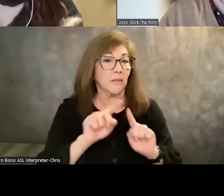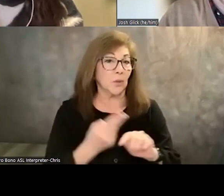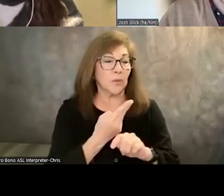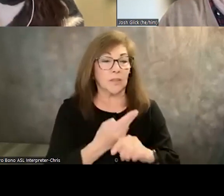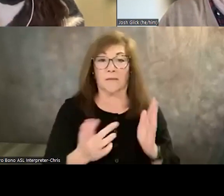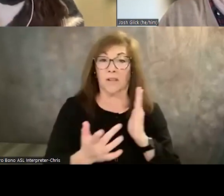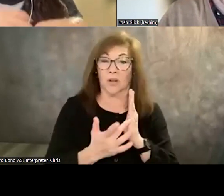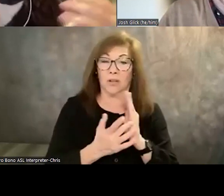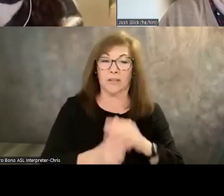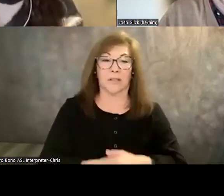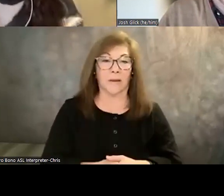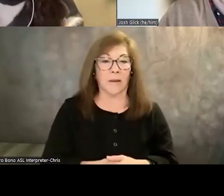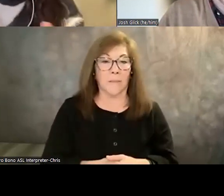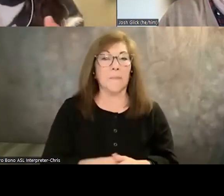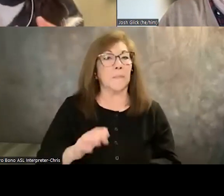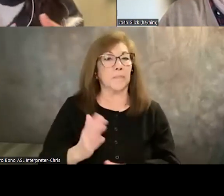is that back in